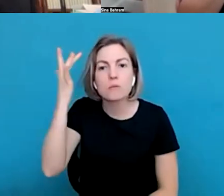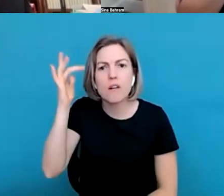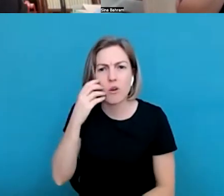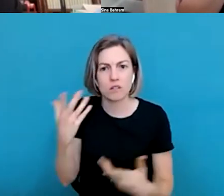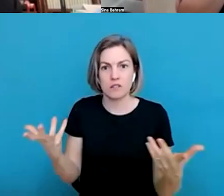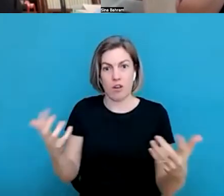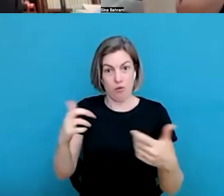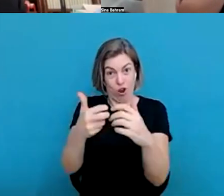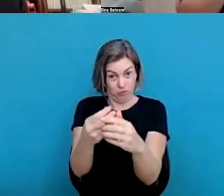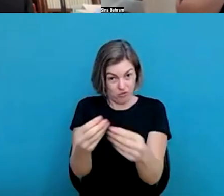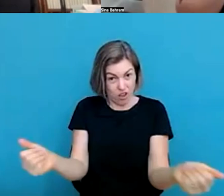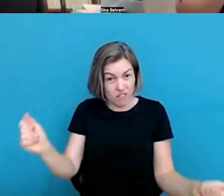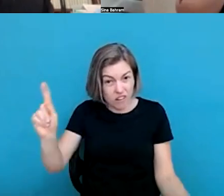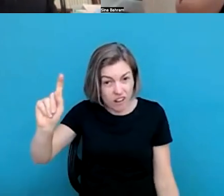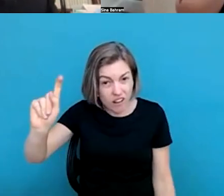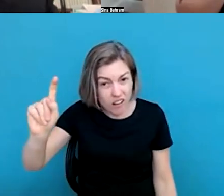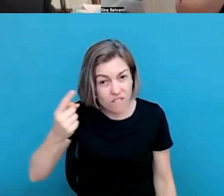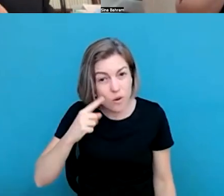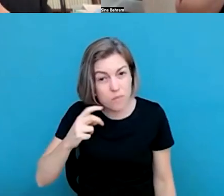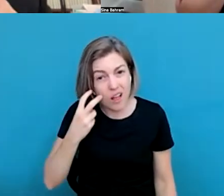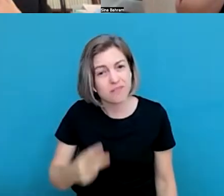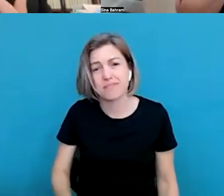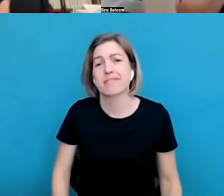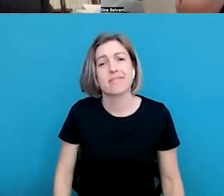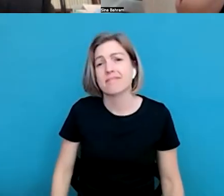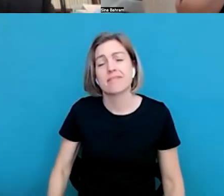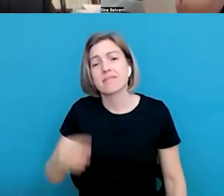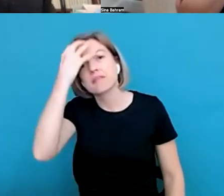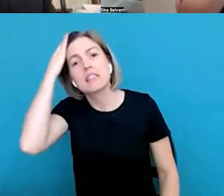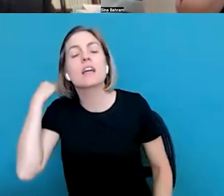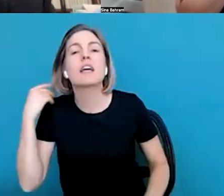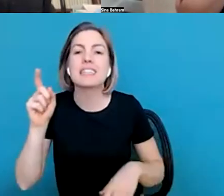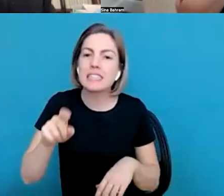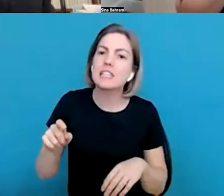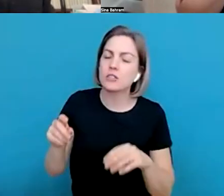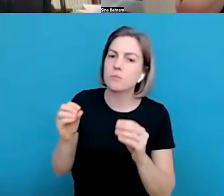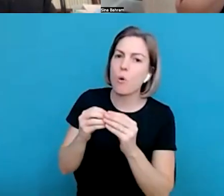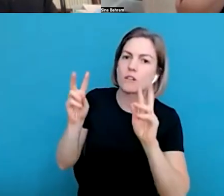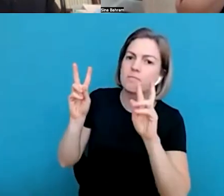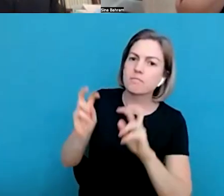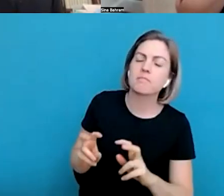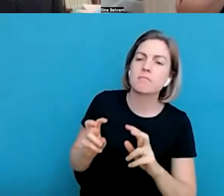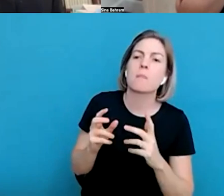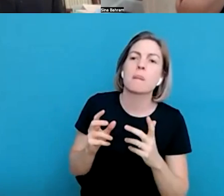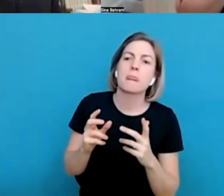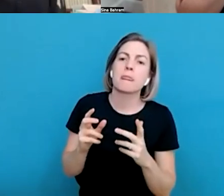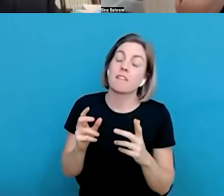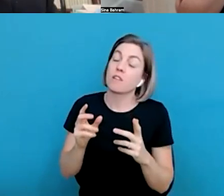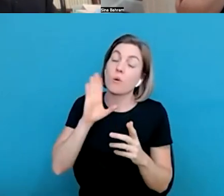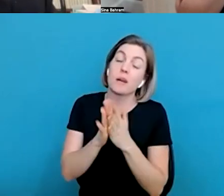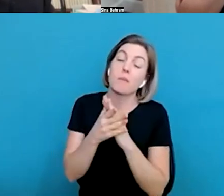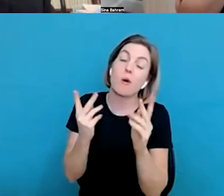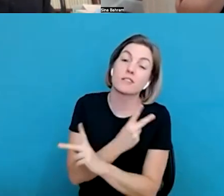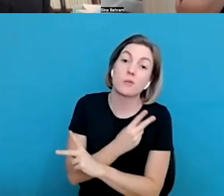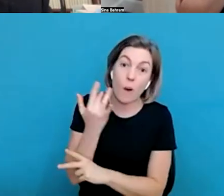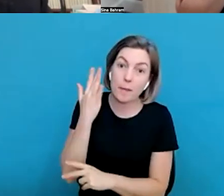is solved for blindness? So we need to be looking at this, and it's going to get worse in the future. We're getting more